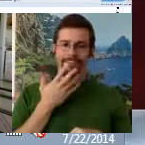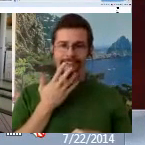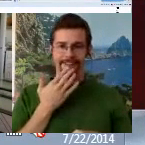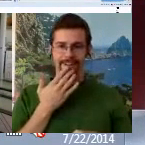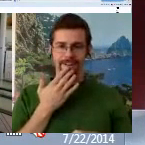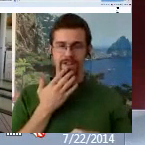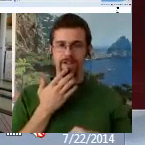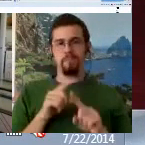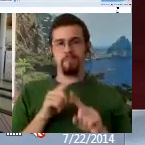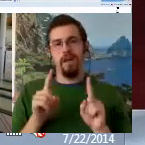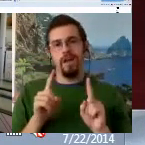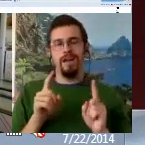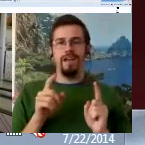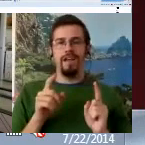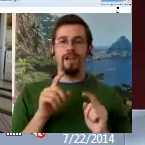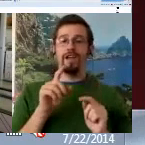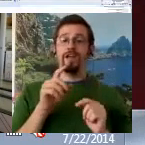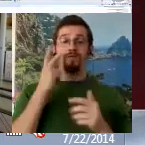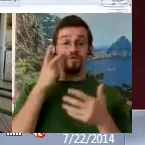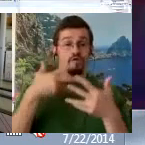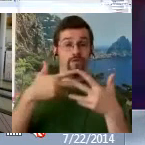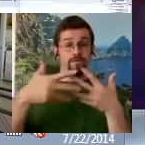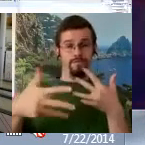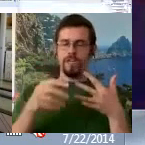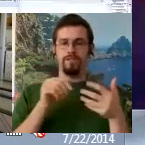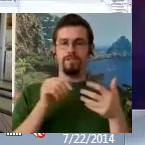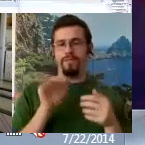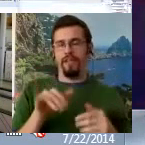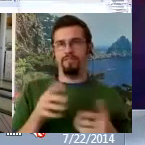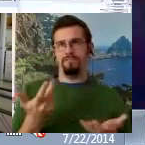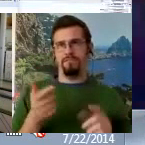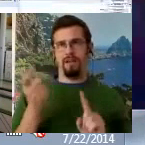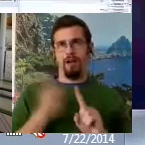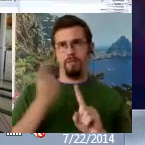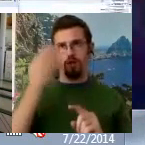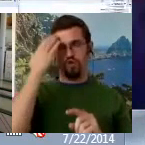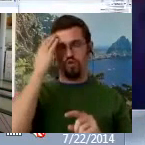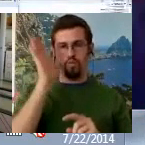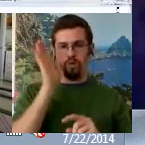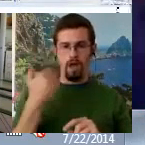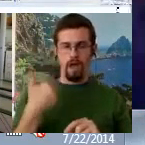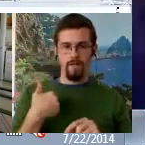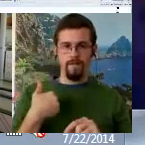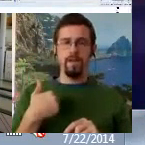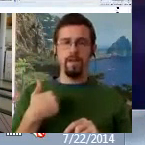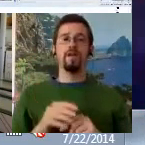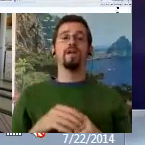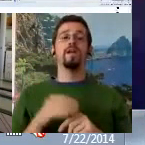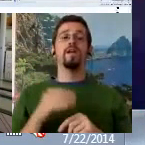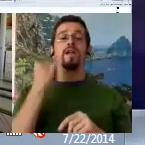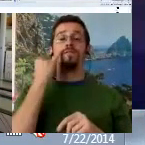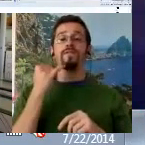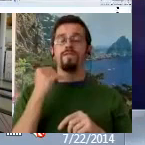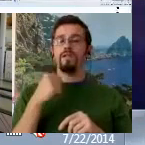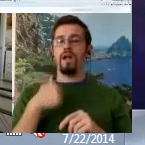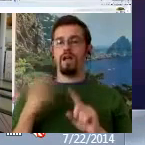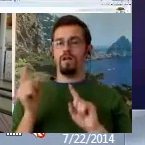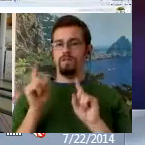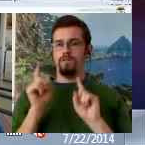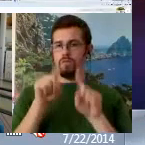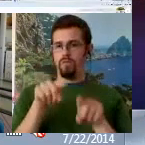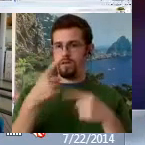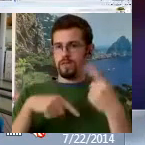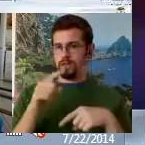need to count that because that's just a given. Let me go to signpuddle.com for a second.